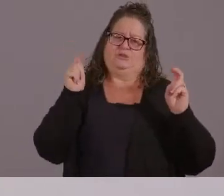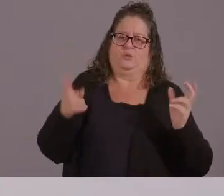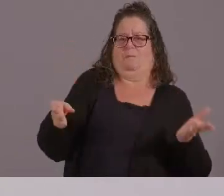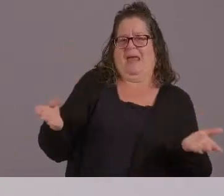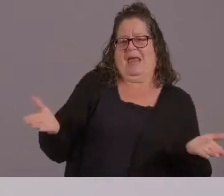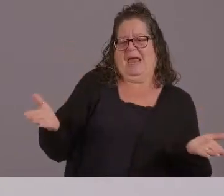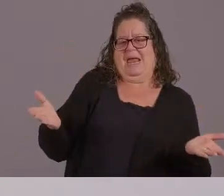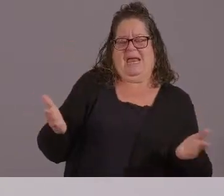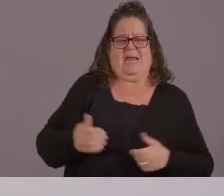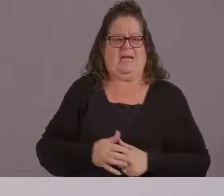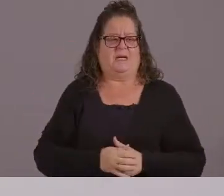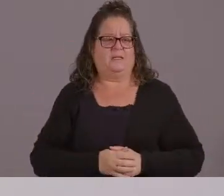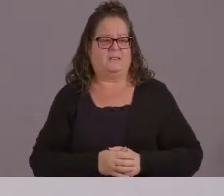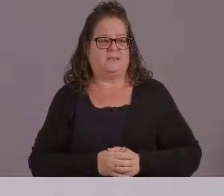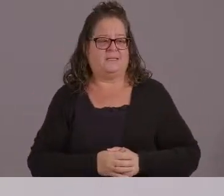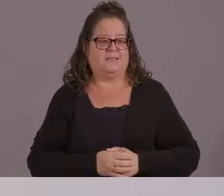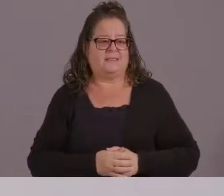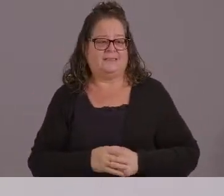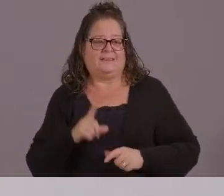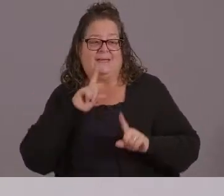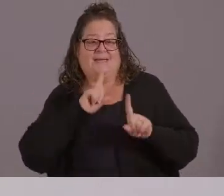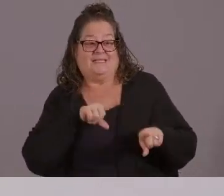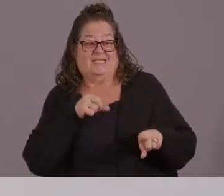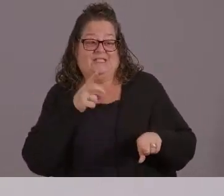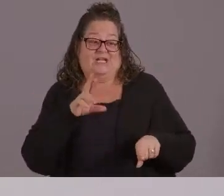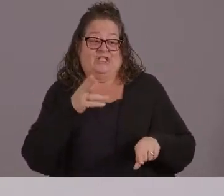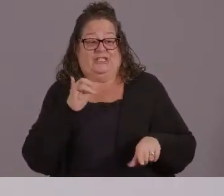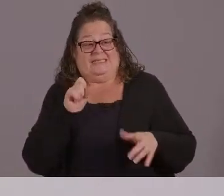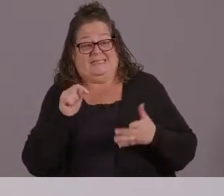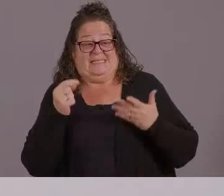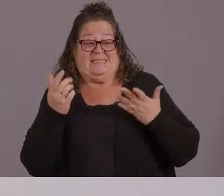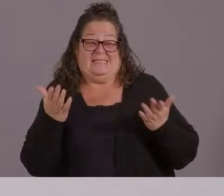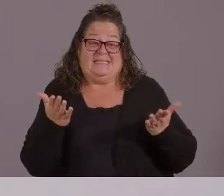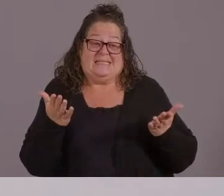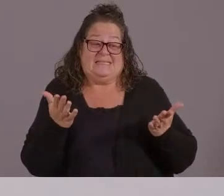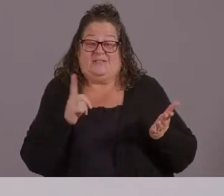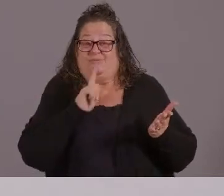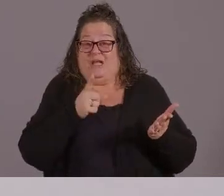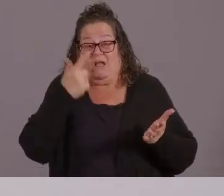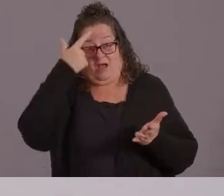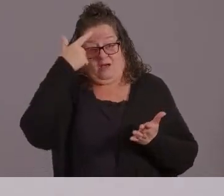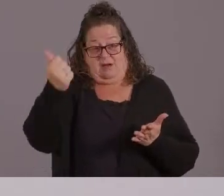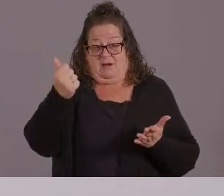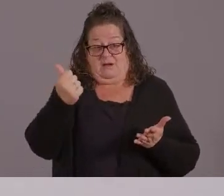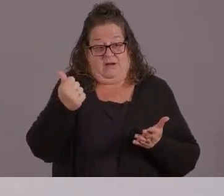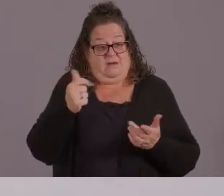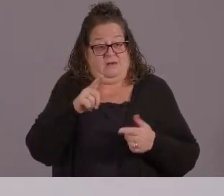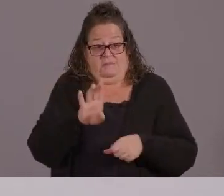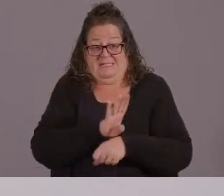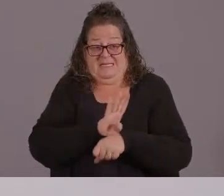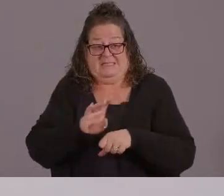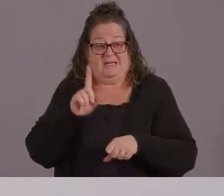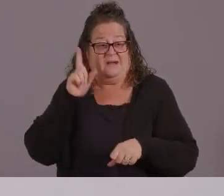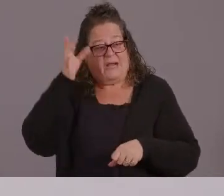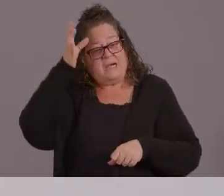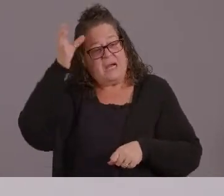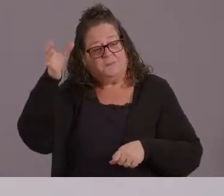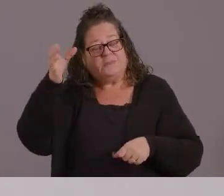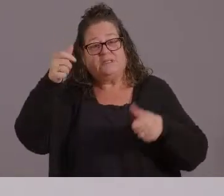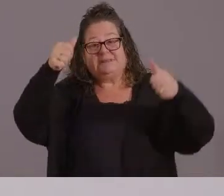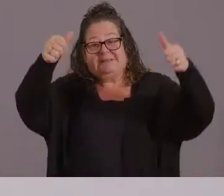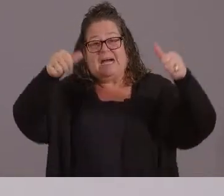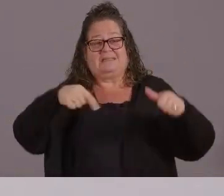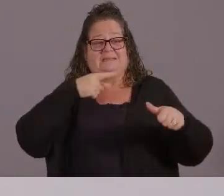had, or some of them, I can't say all of them, but, you know, the no shirt, no shoes, no service, they can extend that. They do have the authority to be able